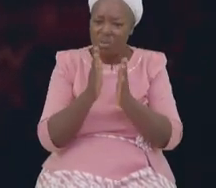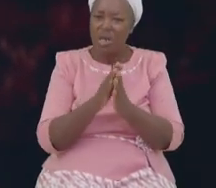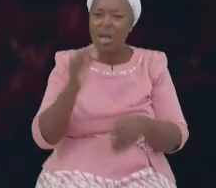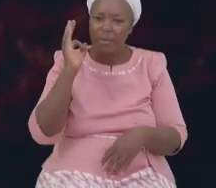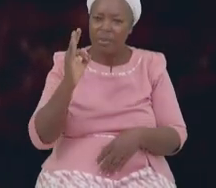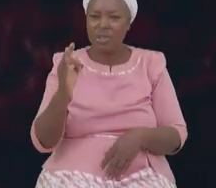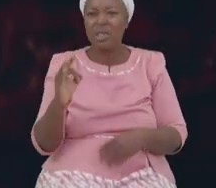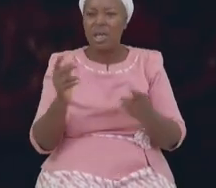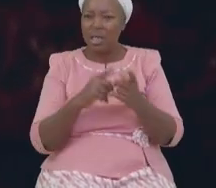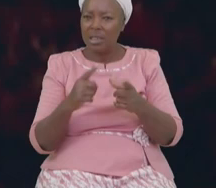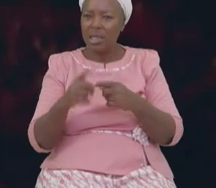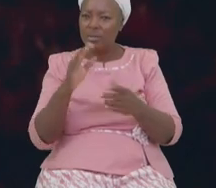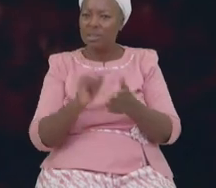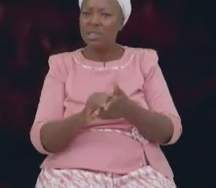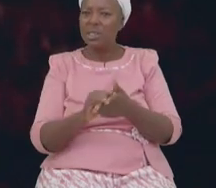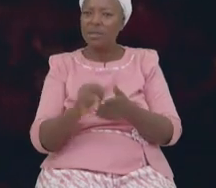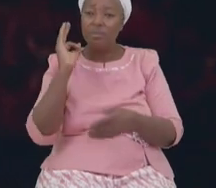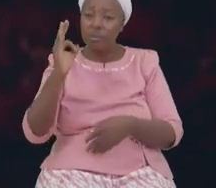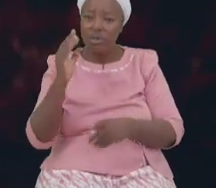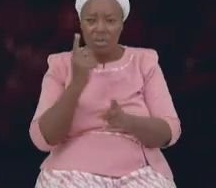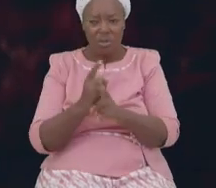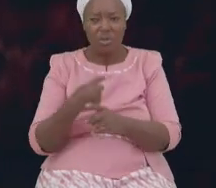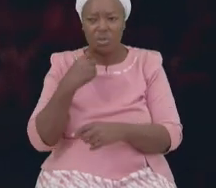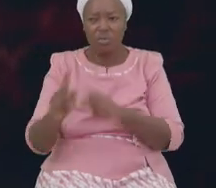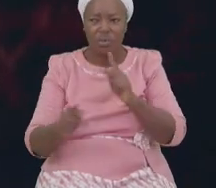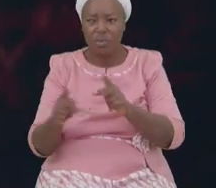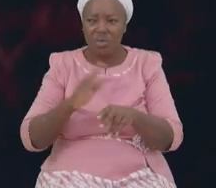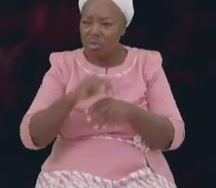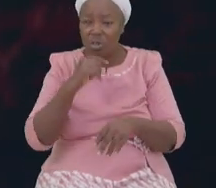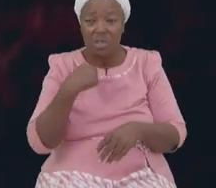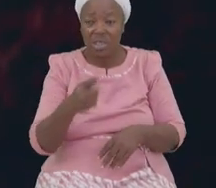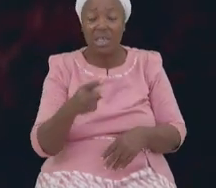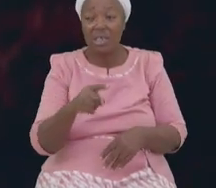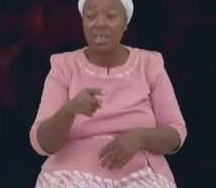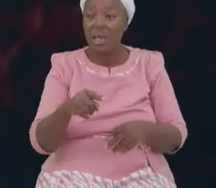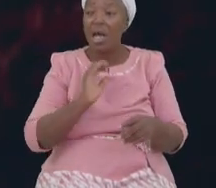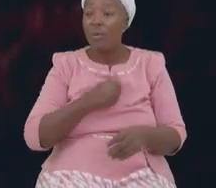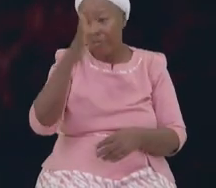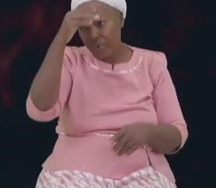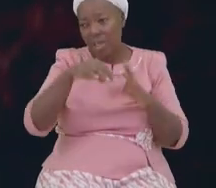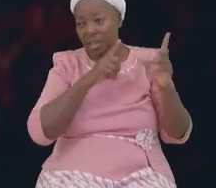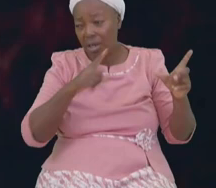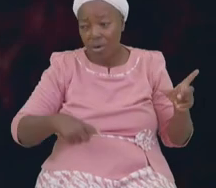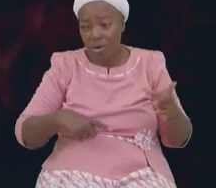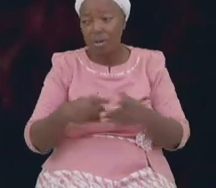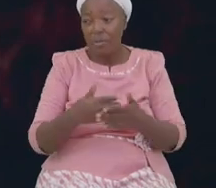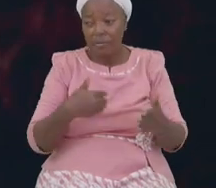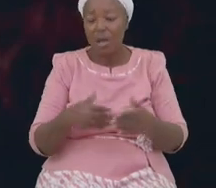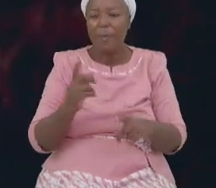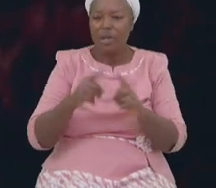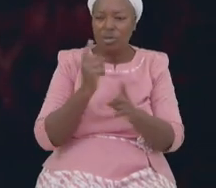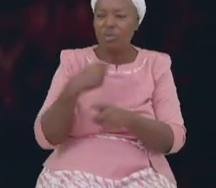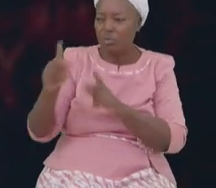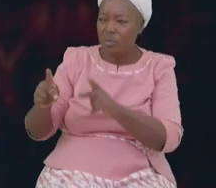then just told the people, he didn't tell me ahead of time, he just told the people, Pastor Kumuyi is here